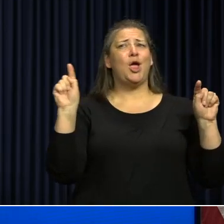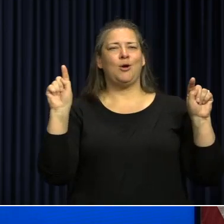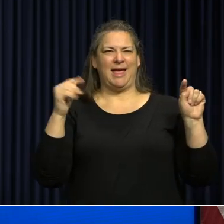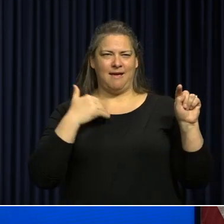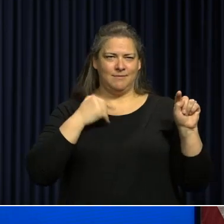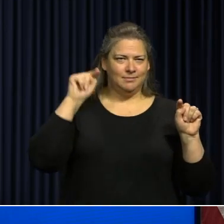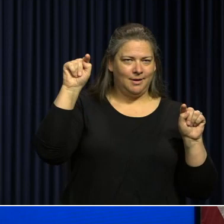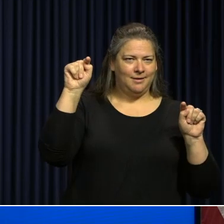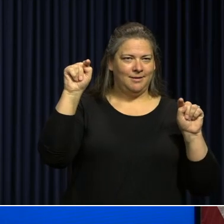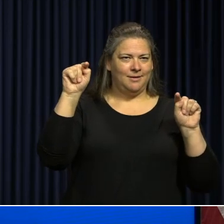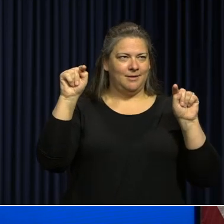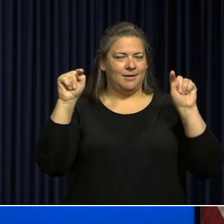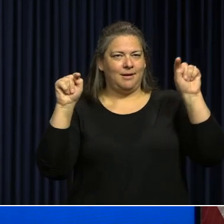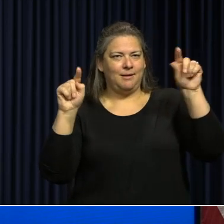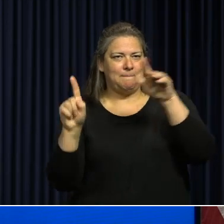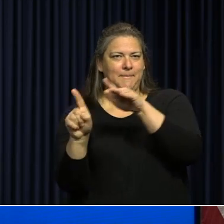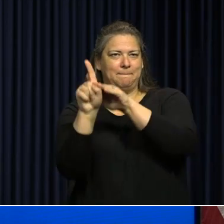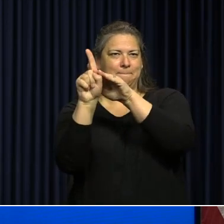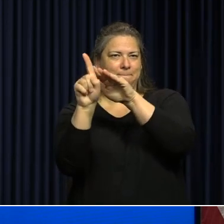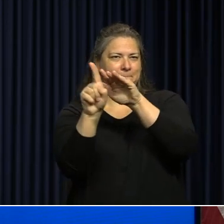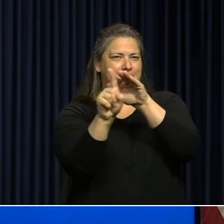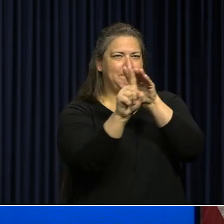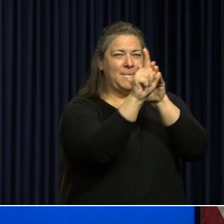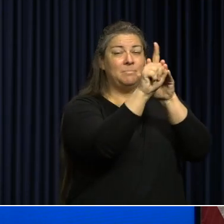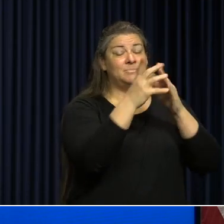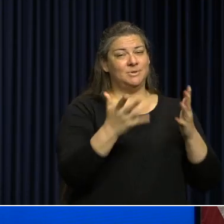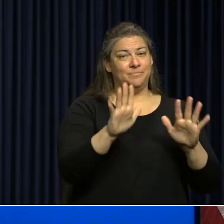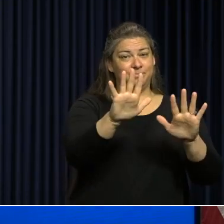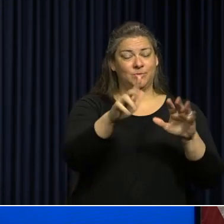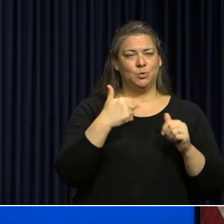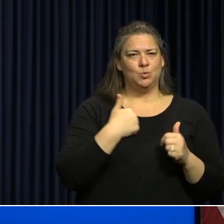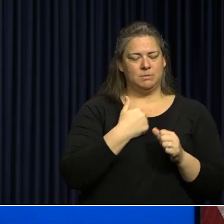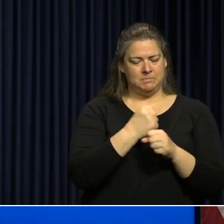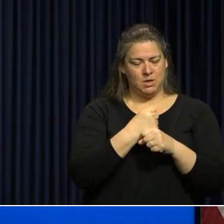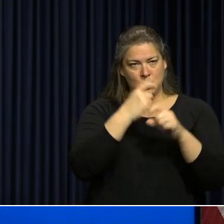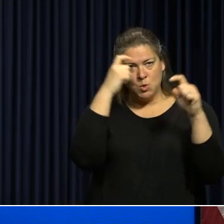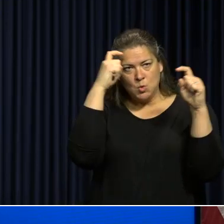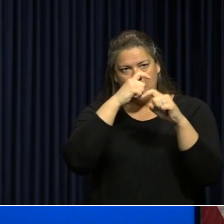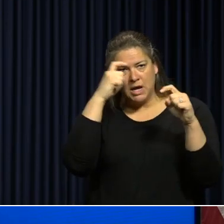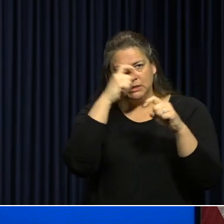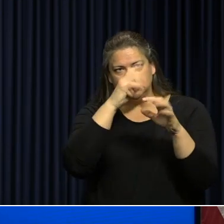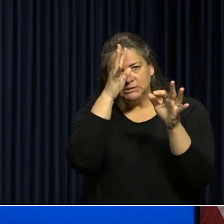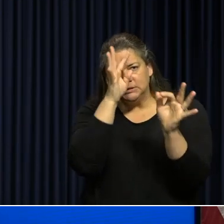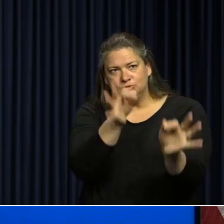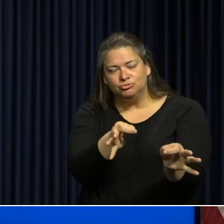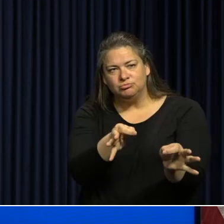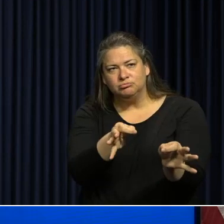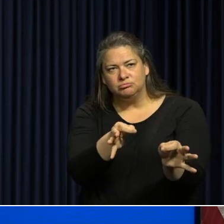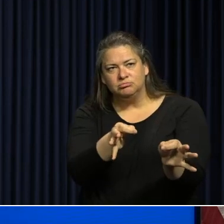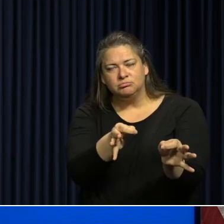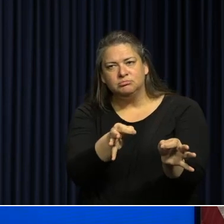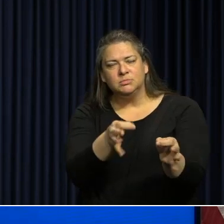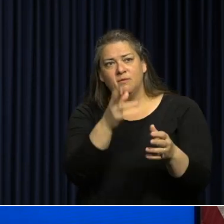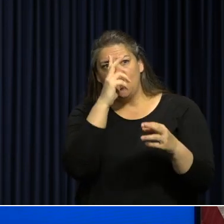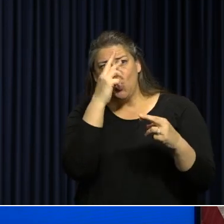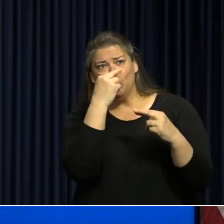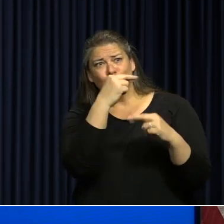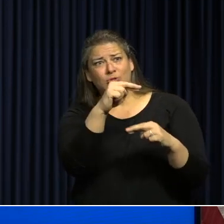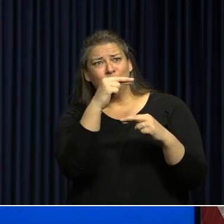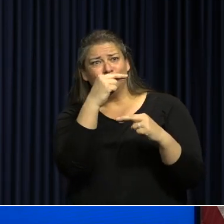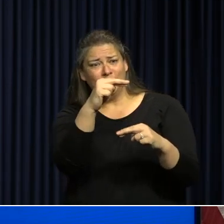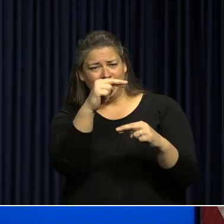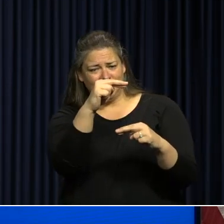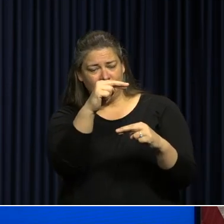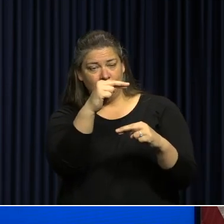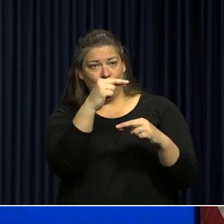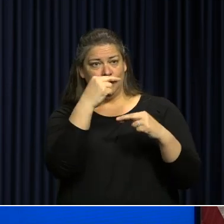there. So as we move forward, as we try to make wise decisions to ease restrictions at a time where